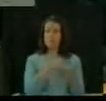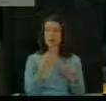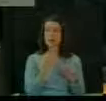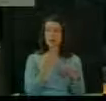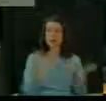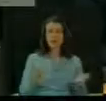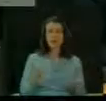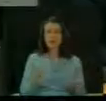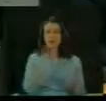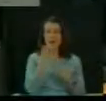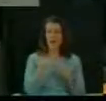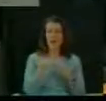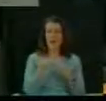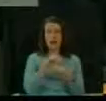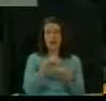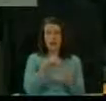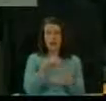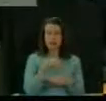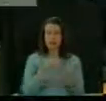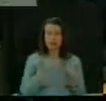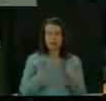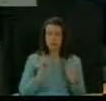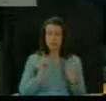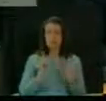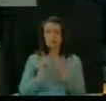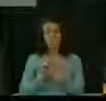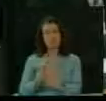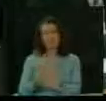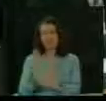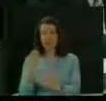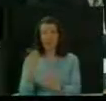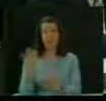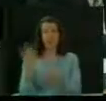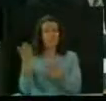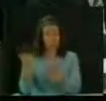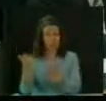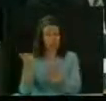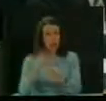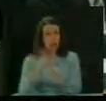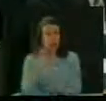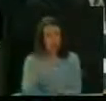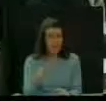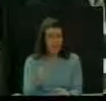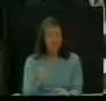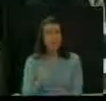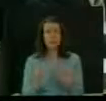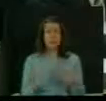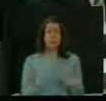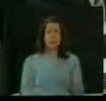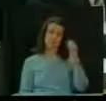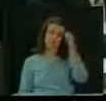is not using outside people. He has just offered. We don't necessarily have to do that. But